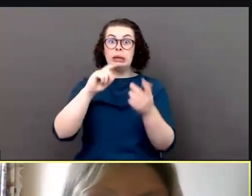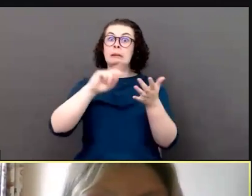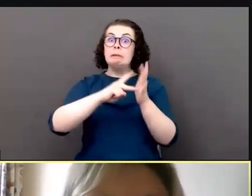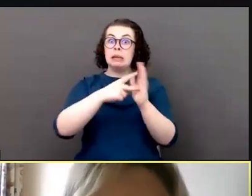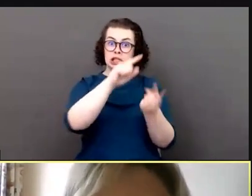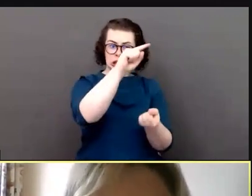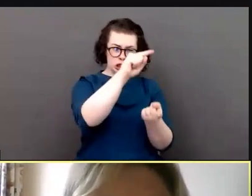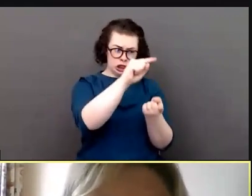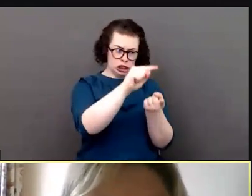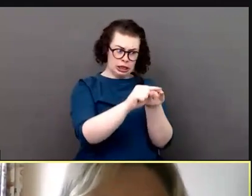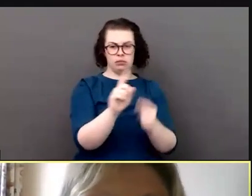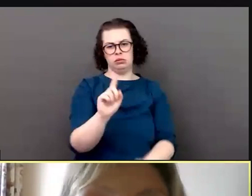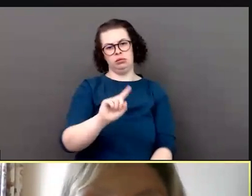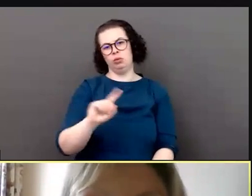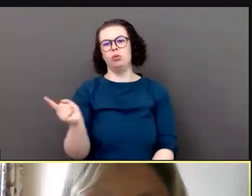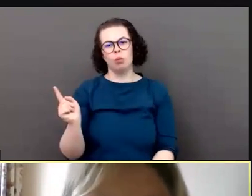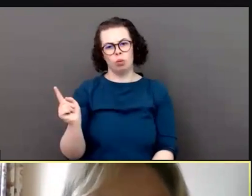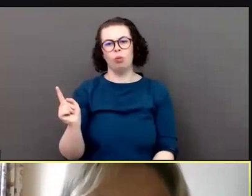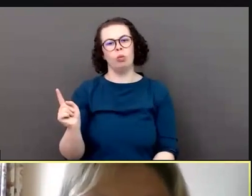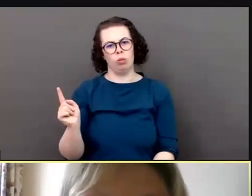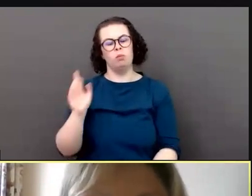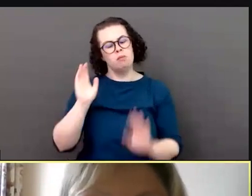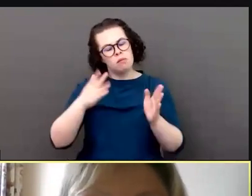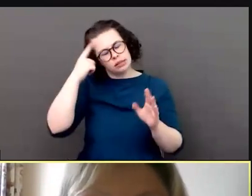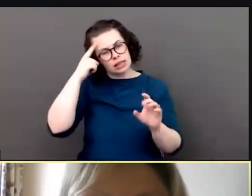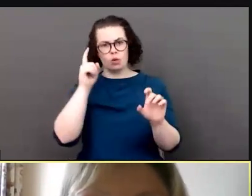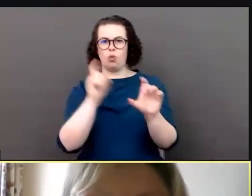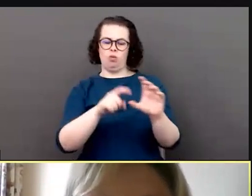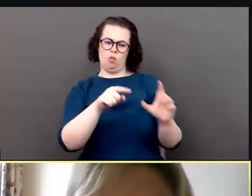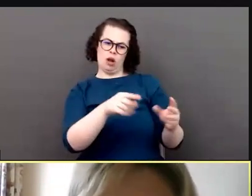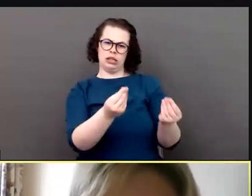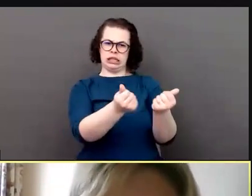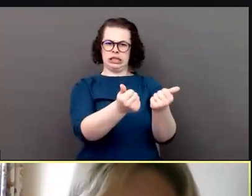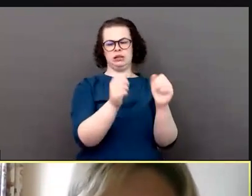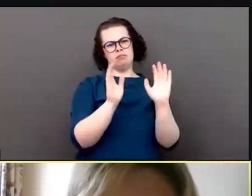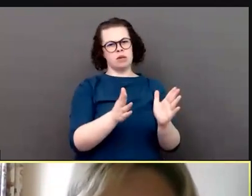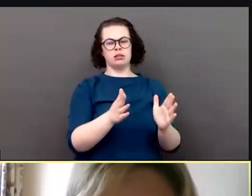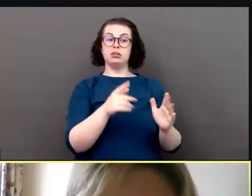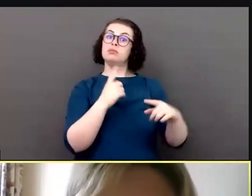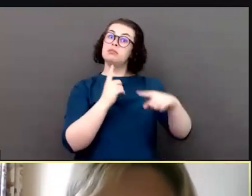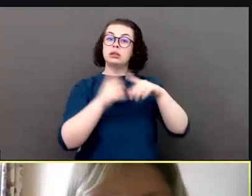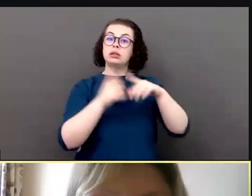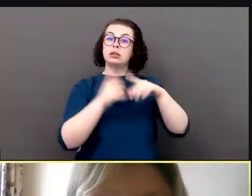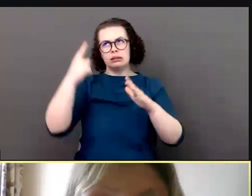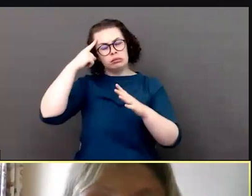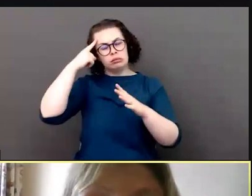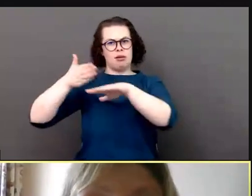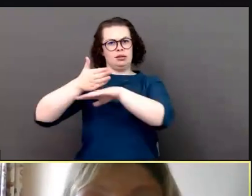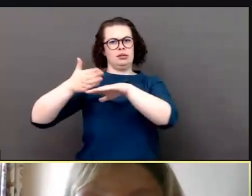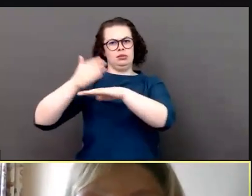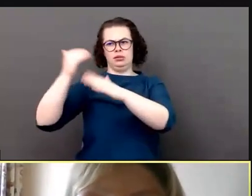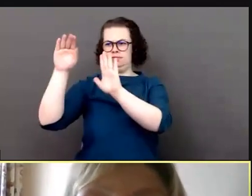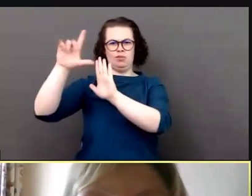Inclusive design standardization is a suitable tool to complement accessibility legislation. But